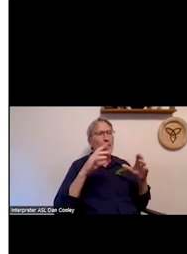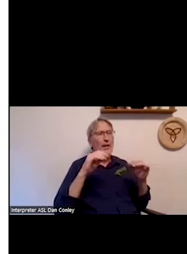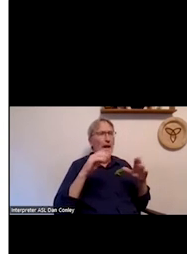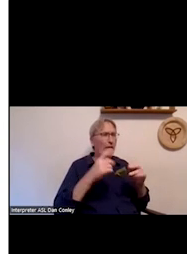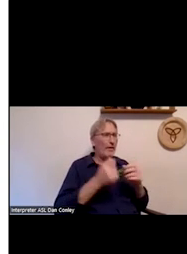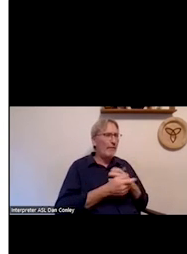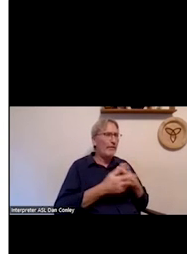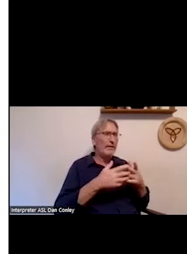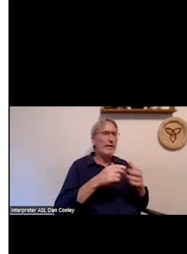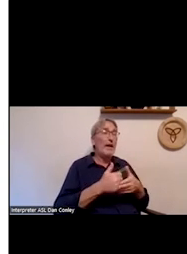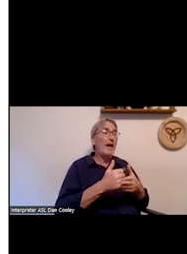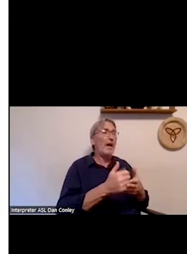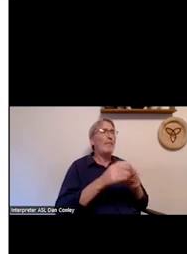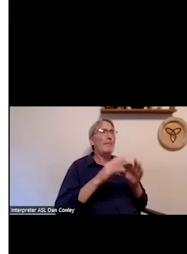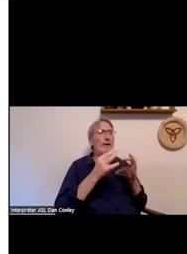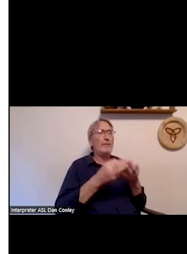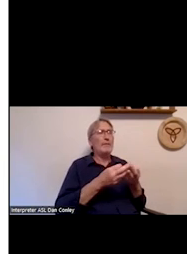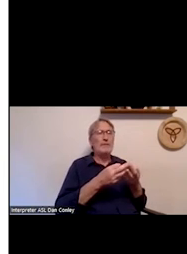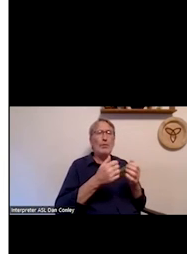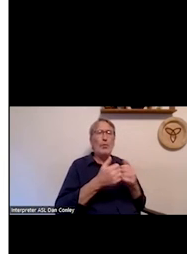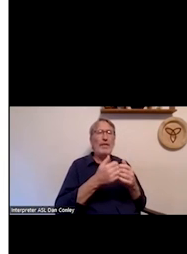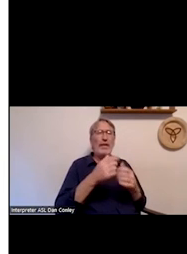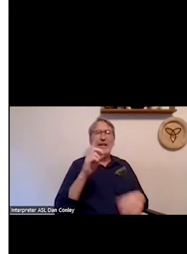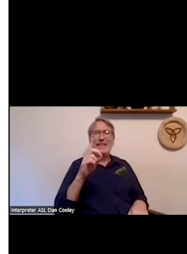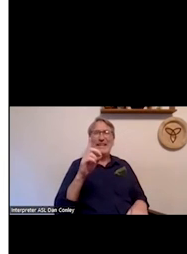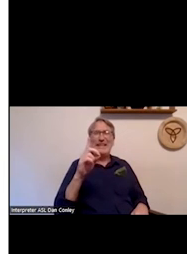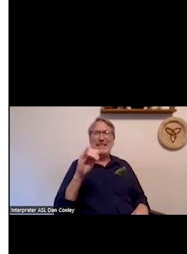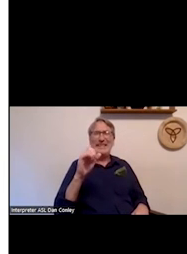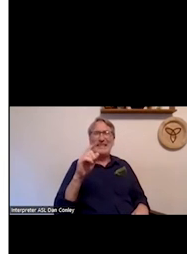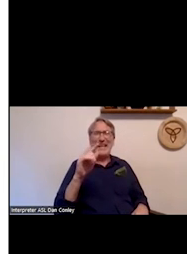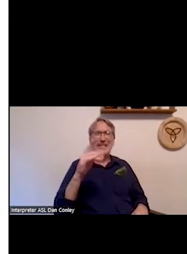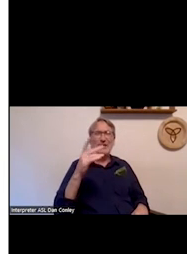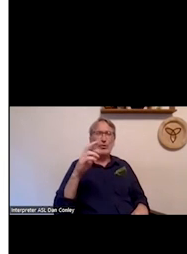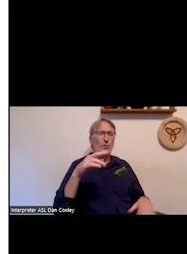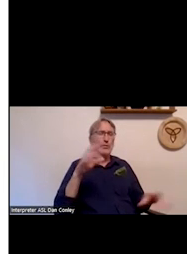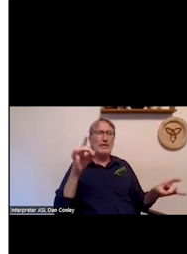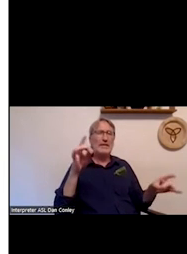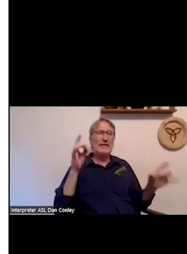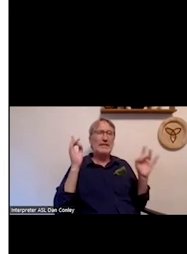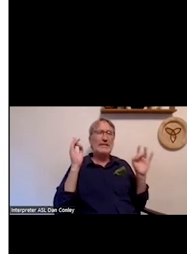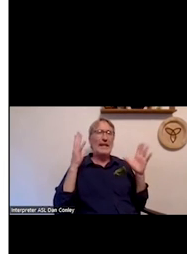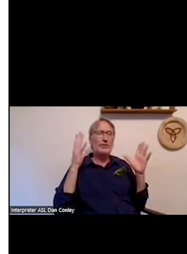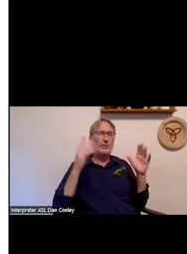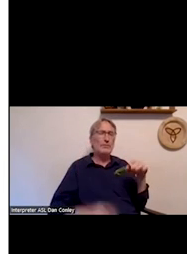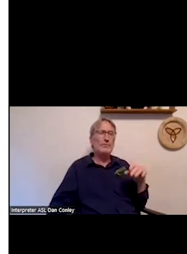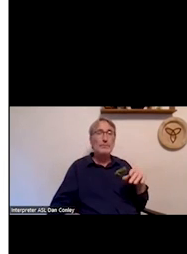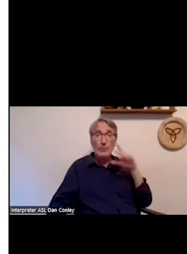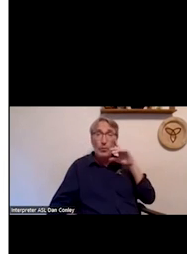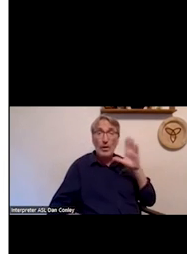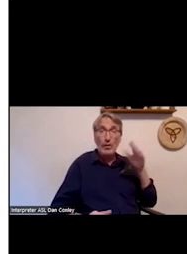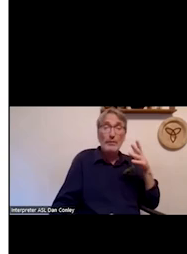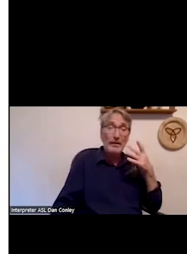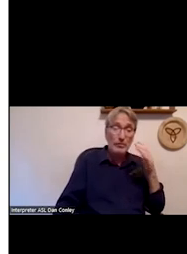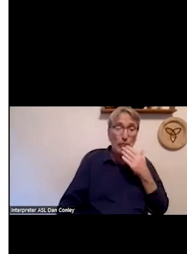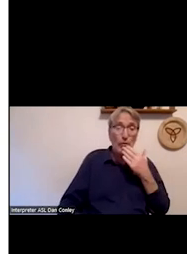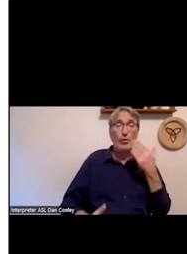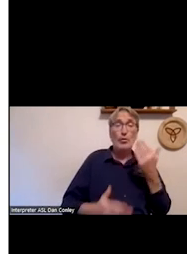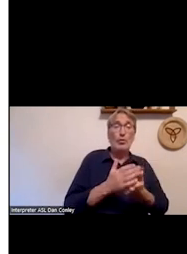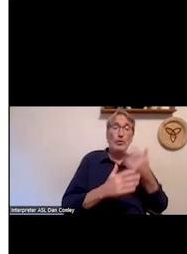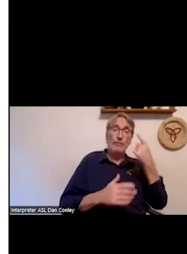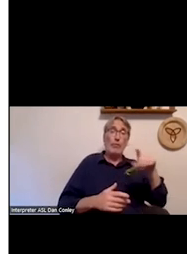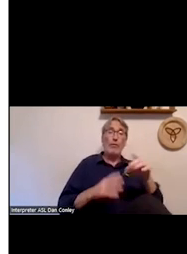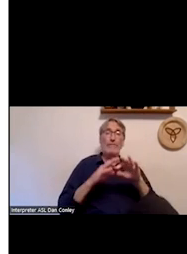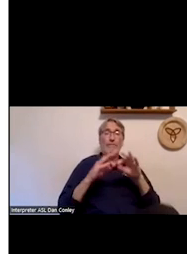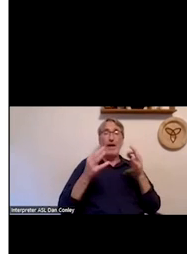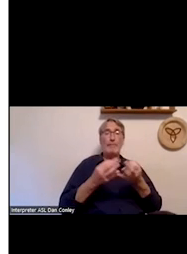of to help families get ready for disasters. So we believe that this information is helpful for families, but we also developed all of these tools